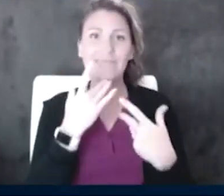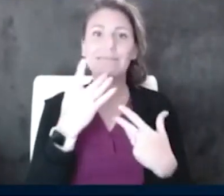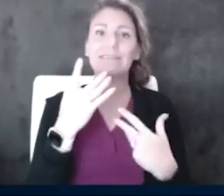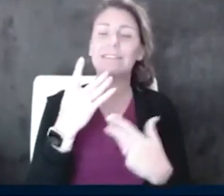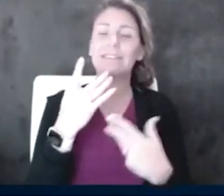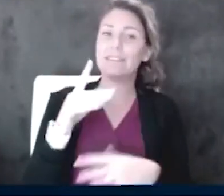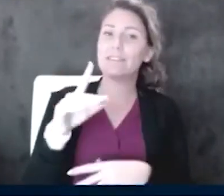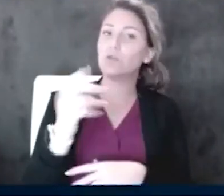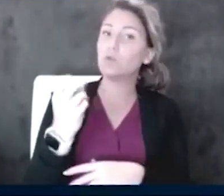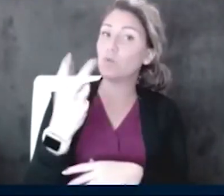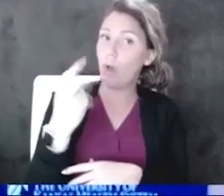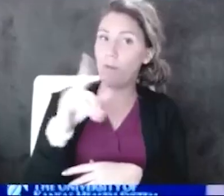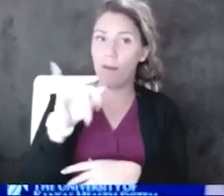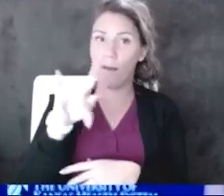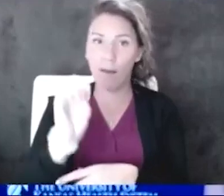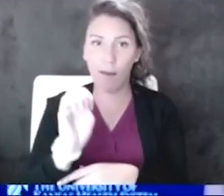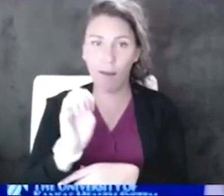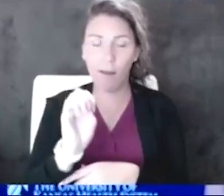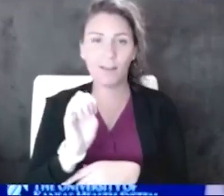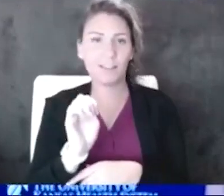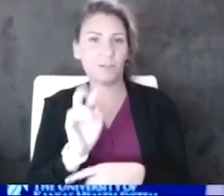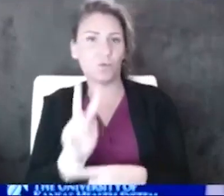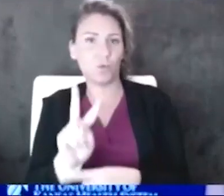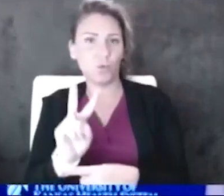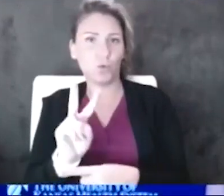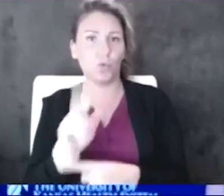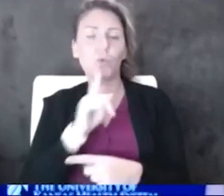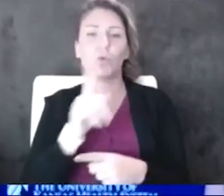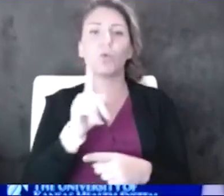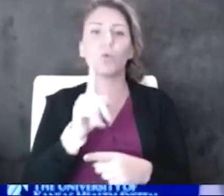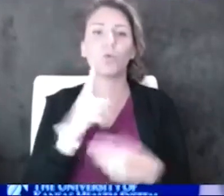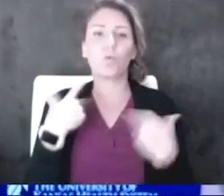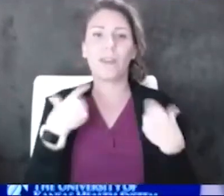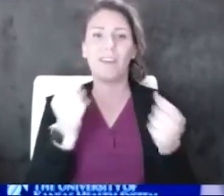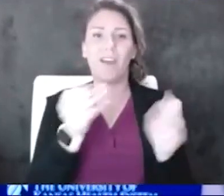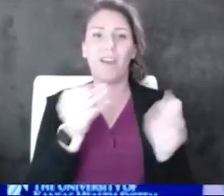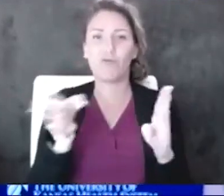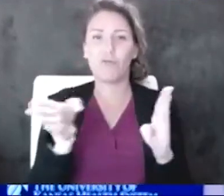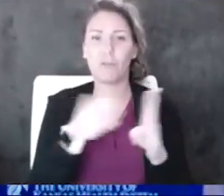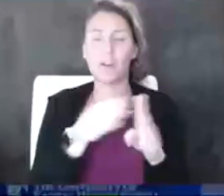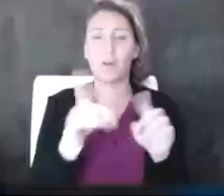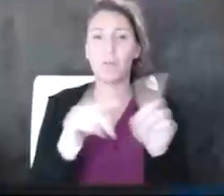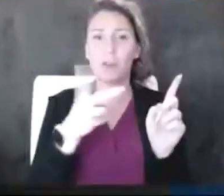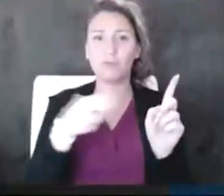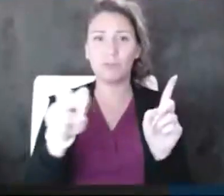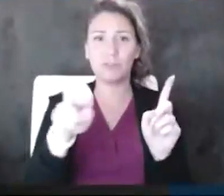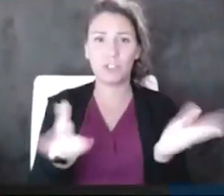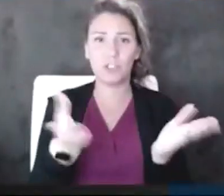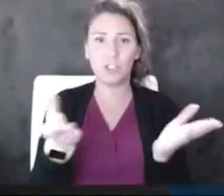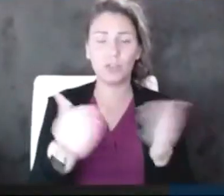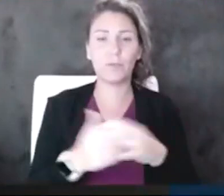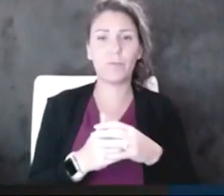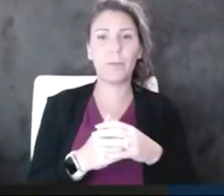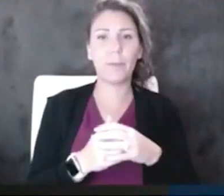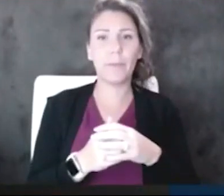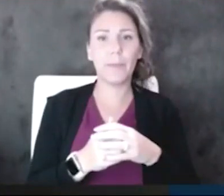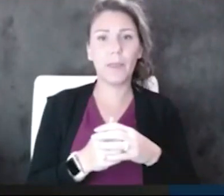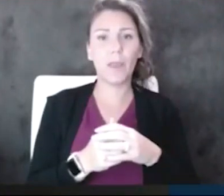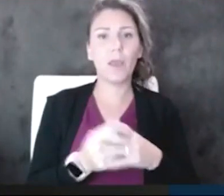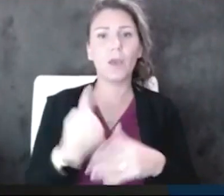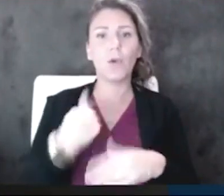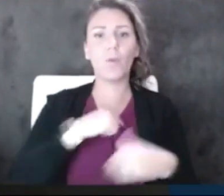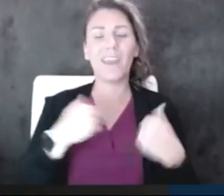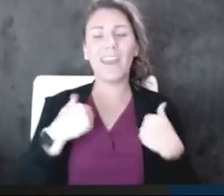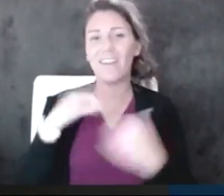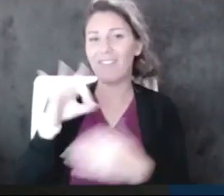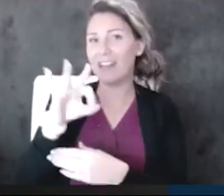period. But quickly want to transition here to the health system. We have 93 total